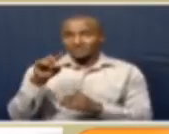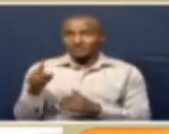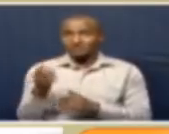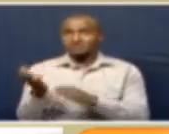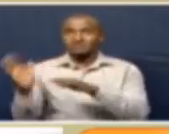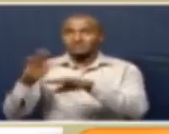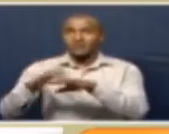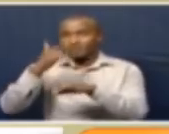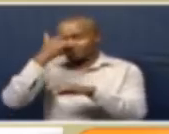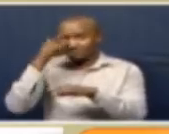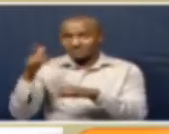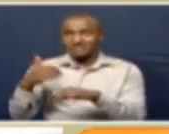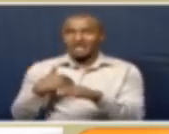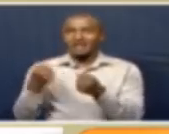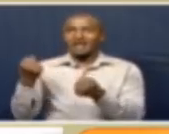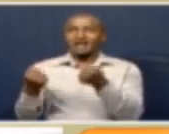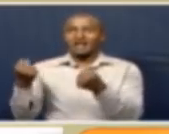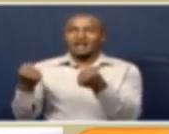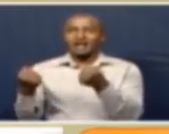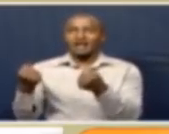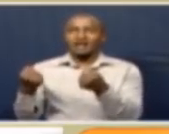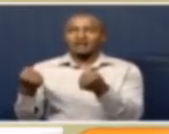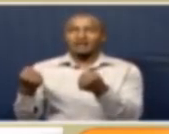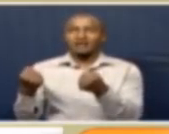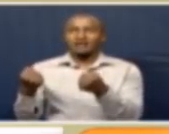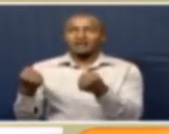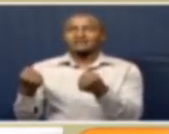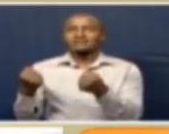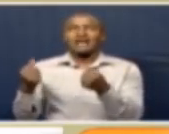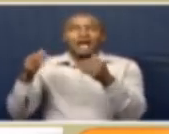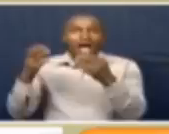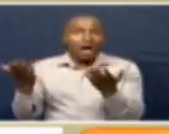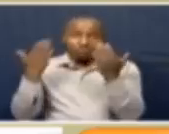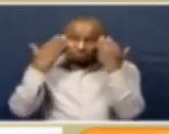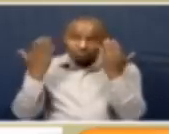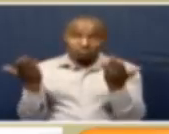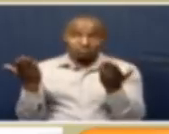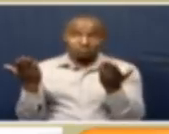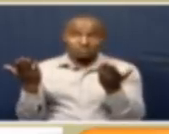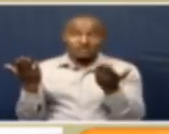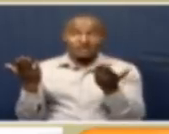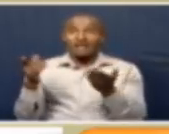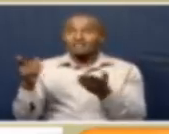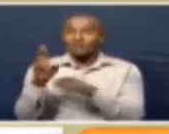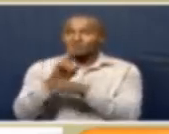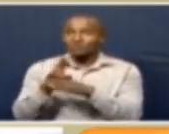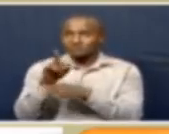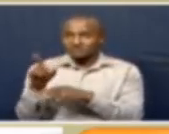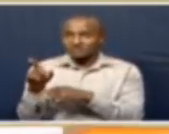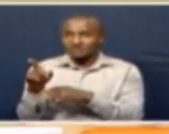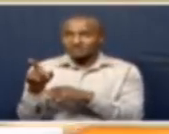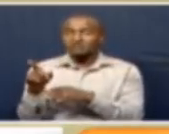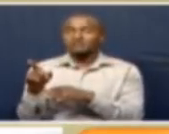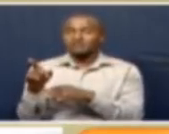just because she had a car. And she didn't even know how it happened, because these guys were using her, ferrying